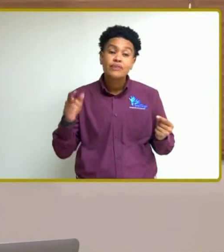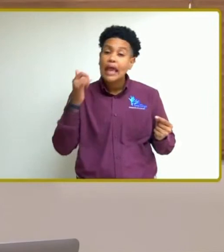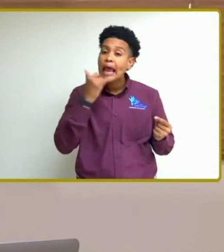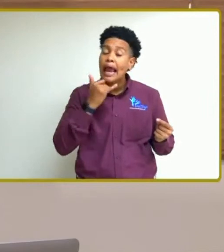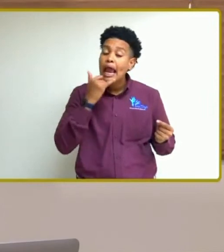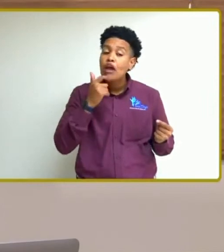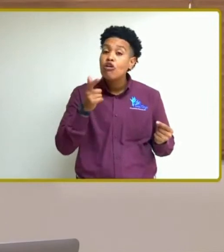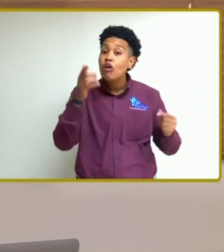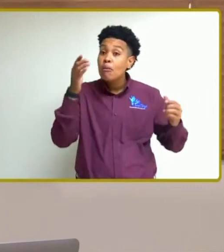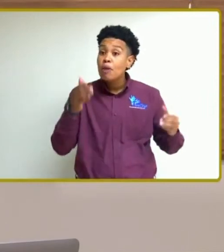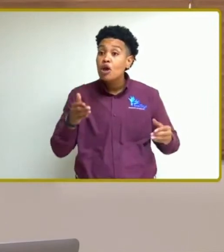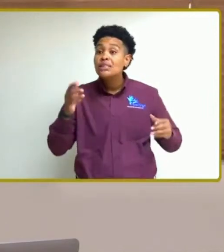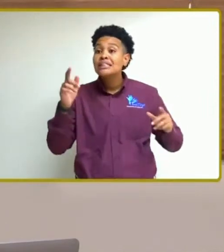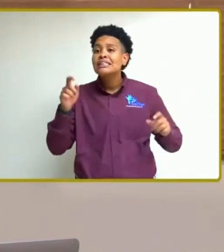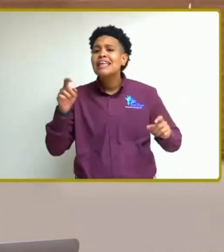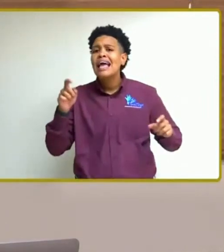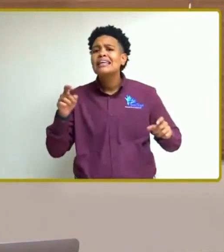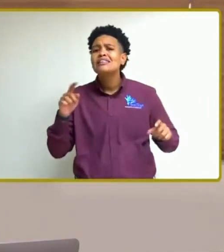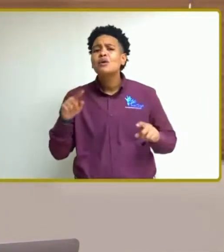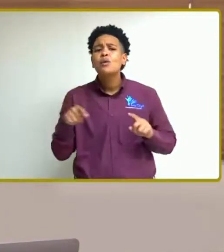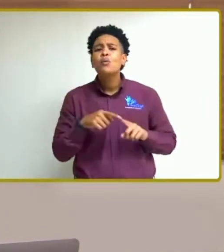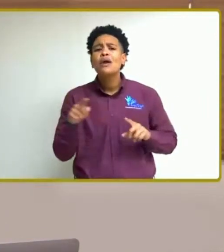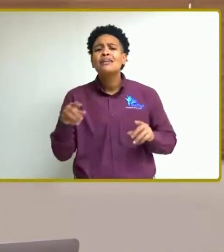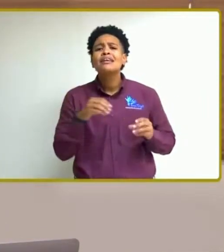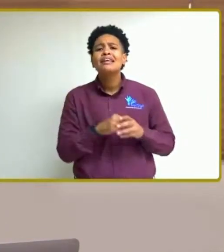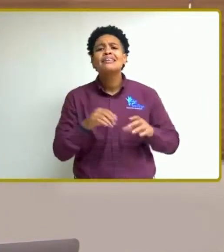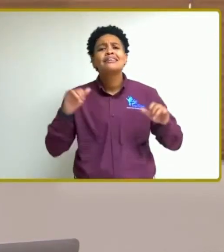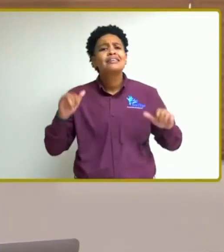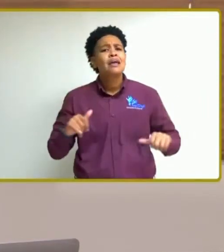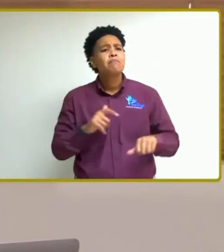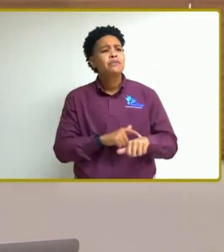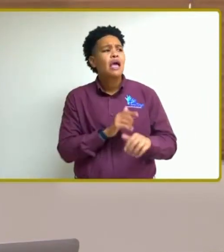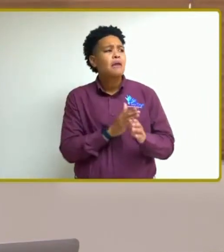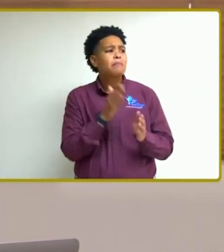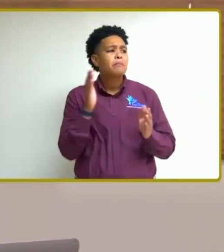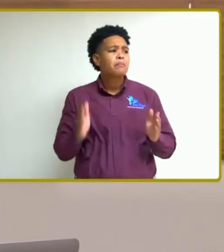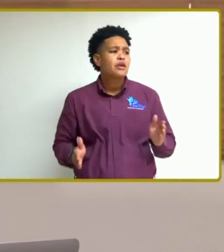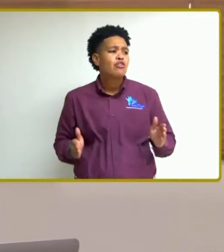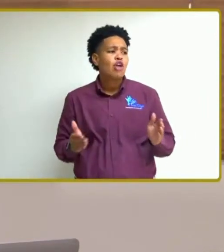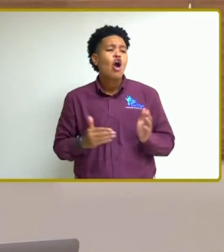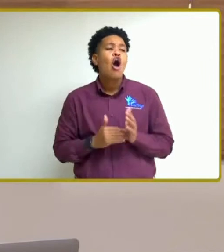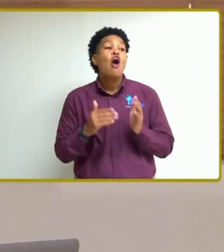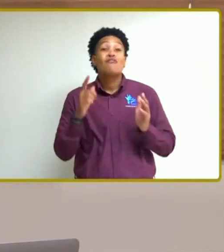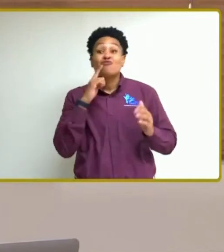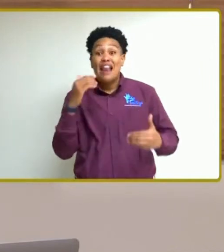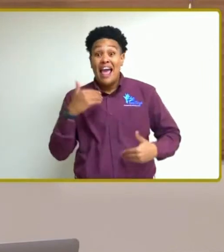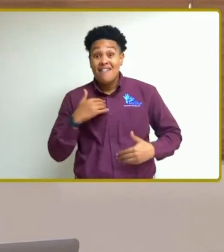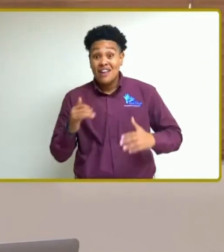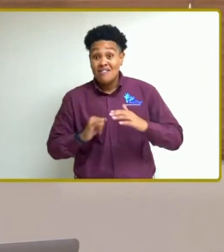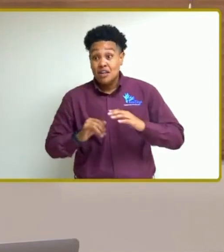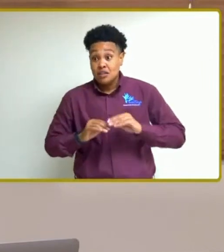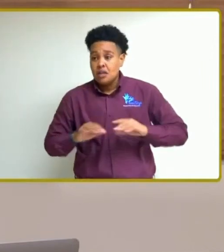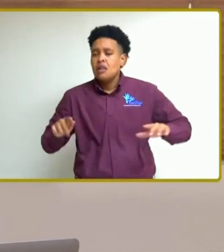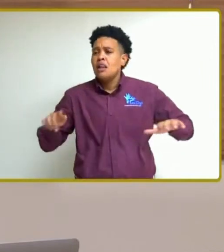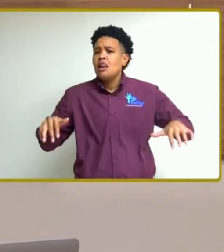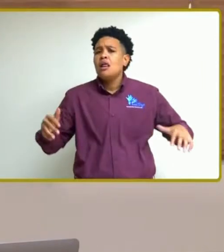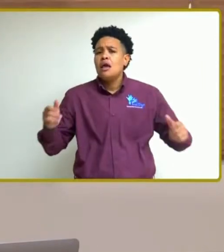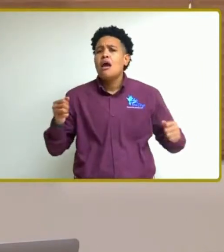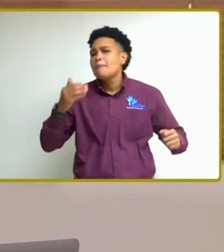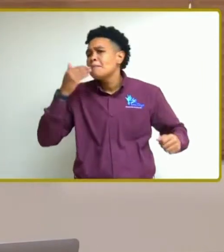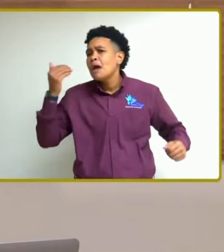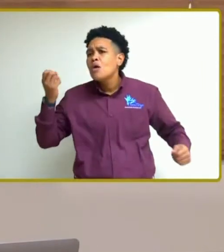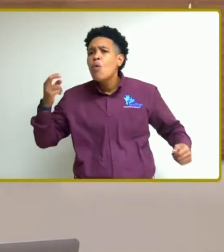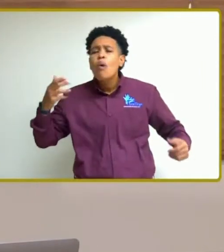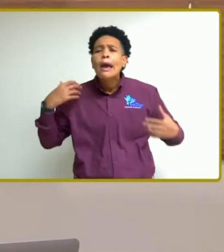error? Is a person being tested when they're within the same time period of having an infection, they have not gotten better